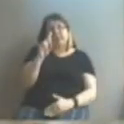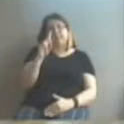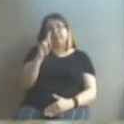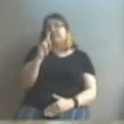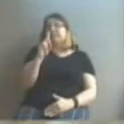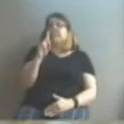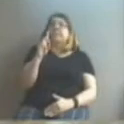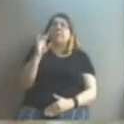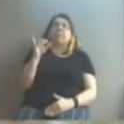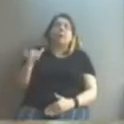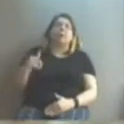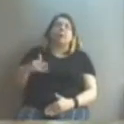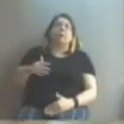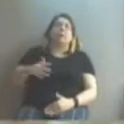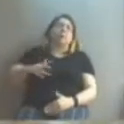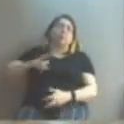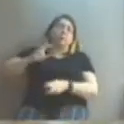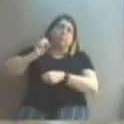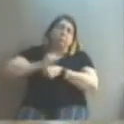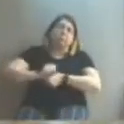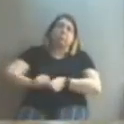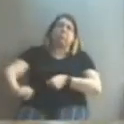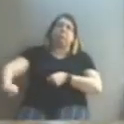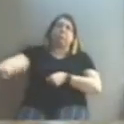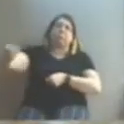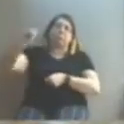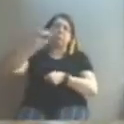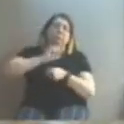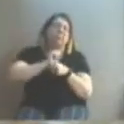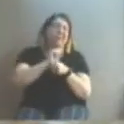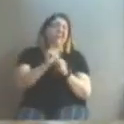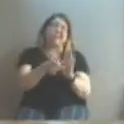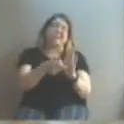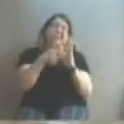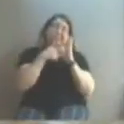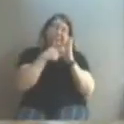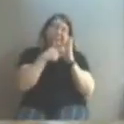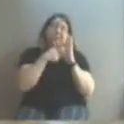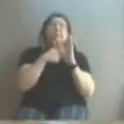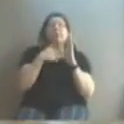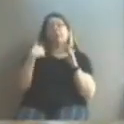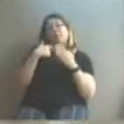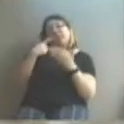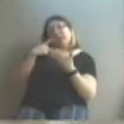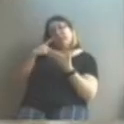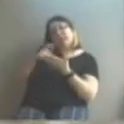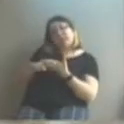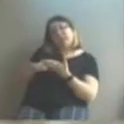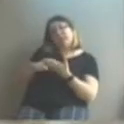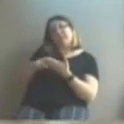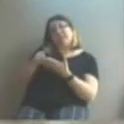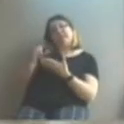That was a laborious process, but it had to be done. We identified a vendor, and then